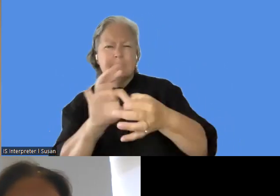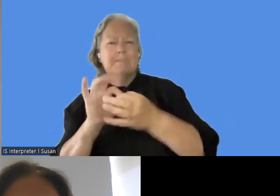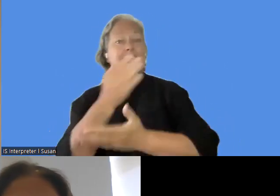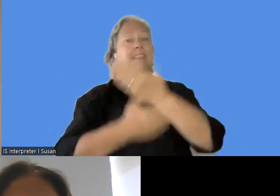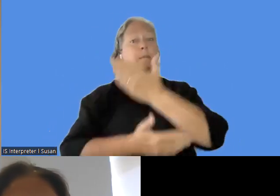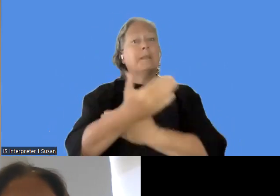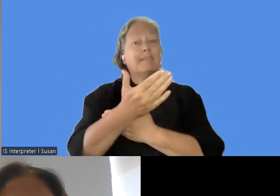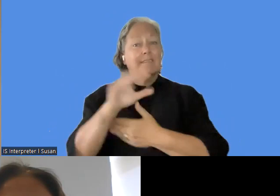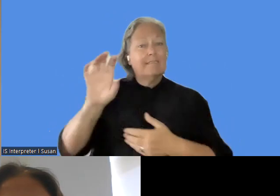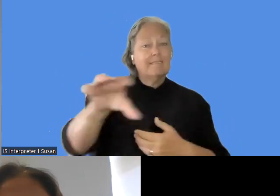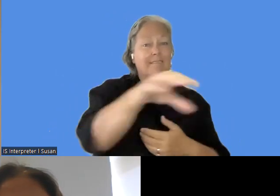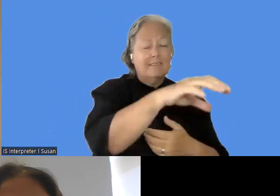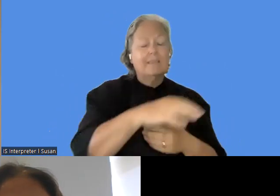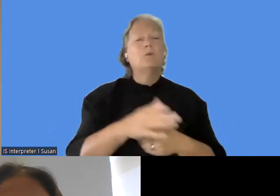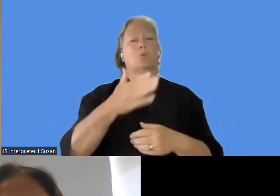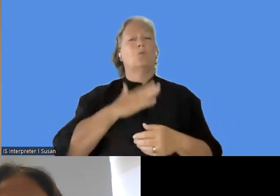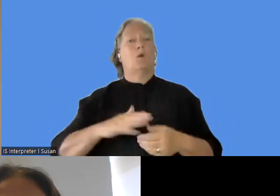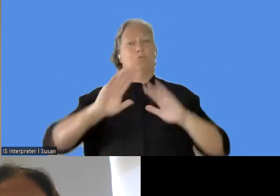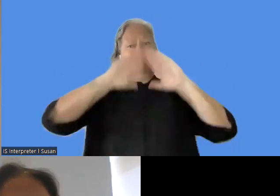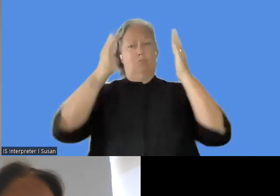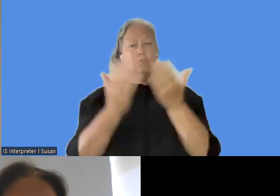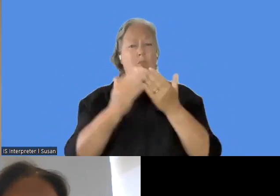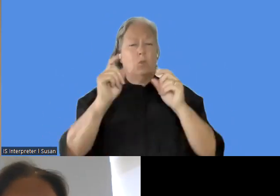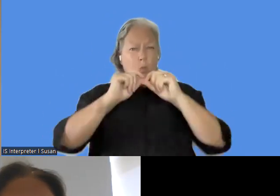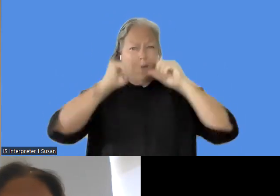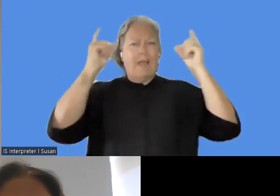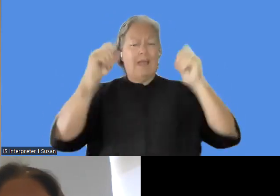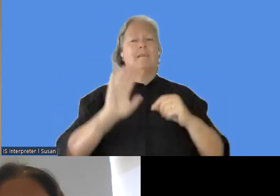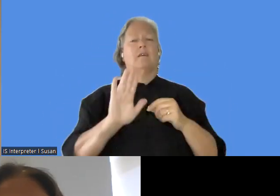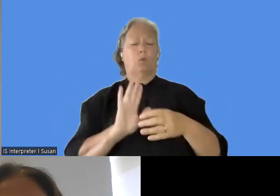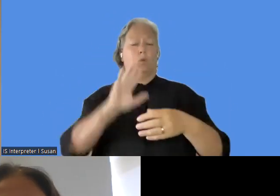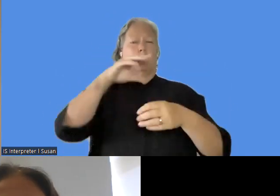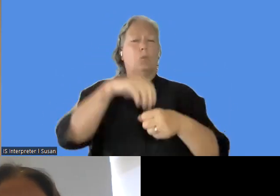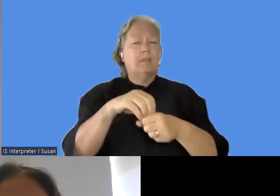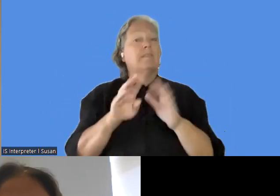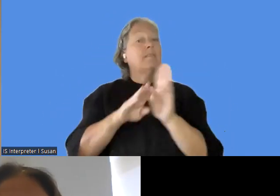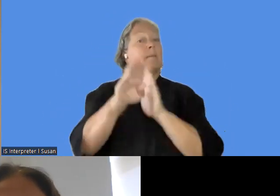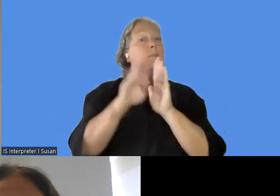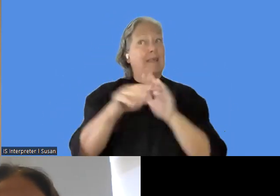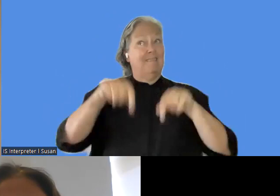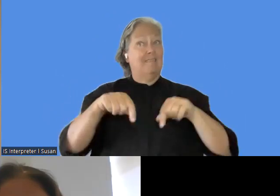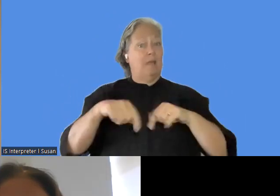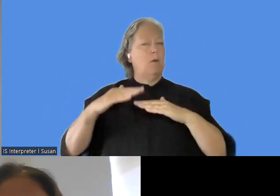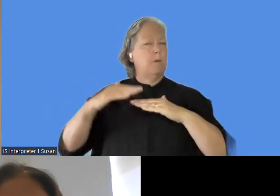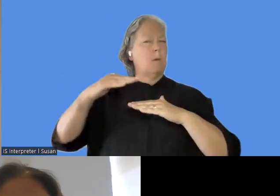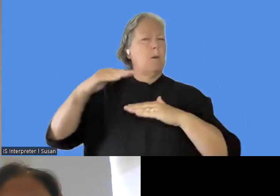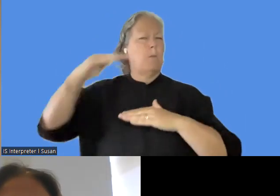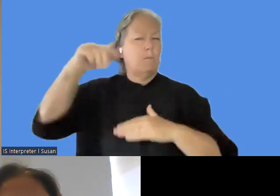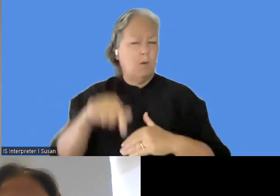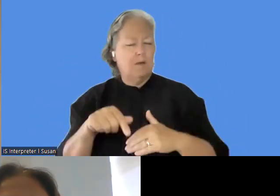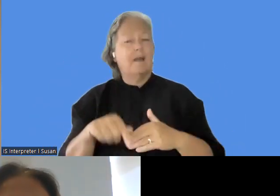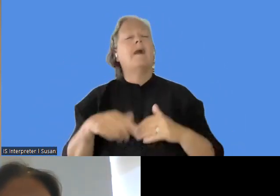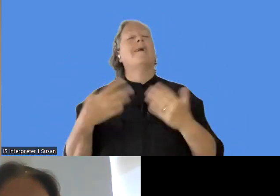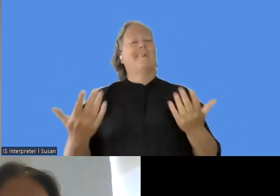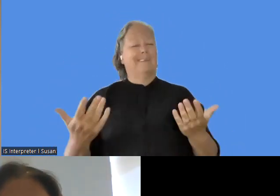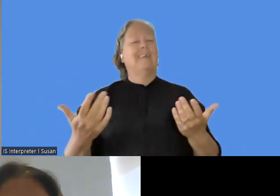global awareness of disability inclusive development is increasing, and as a result, demand for disability data and